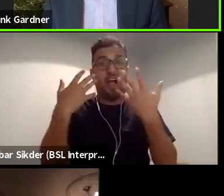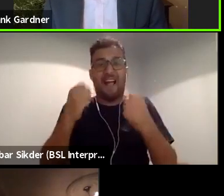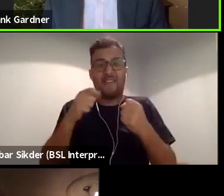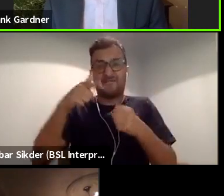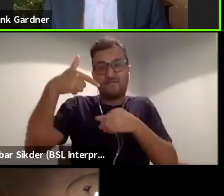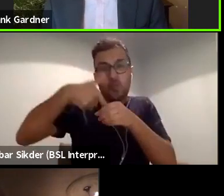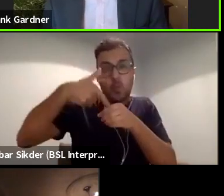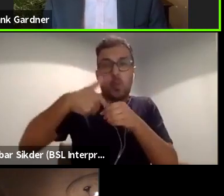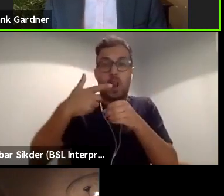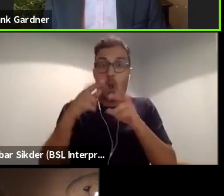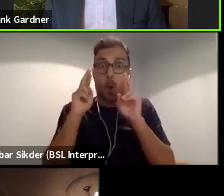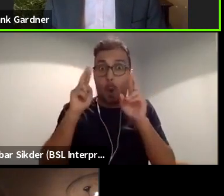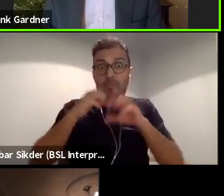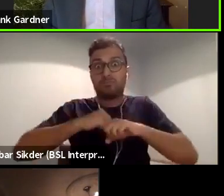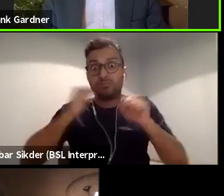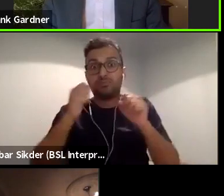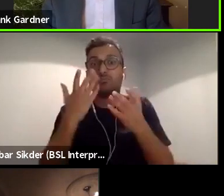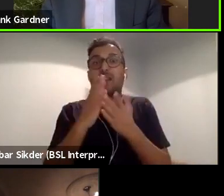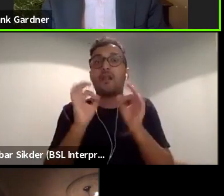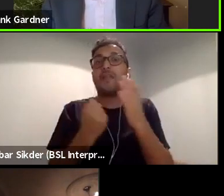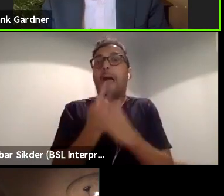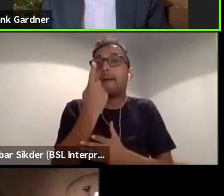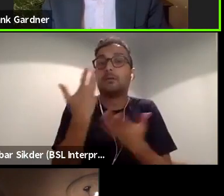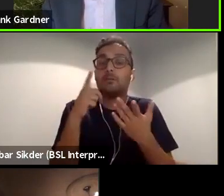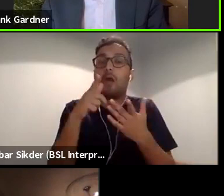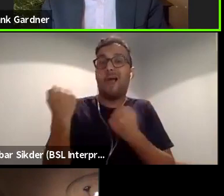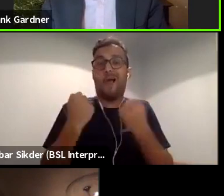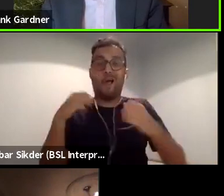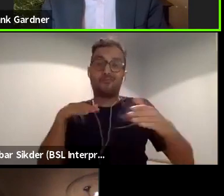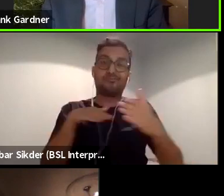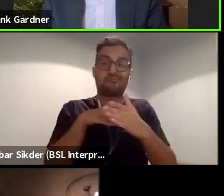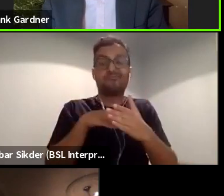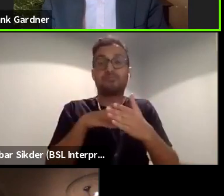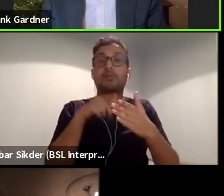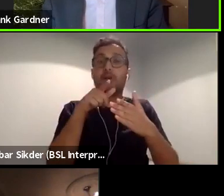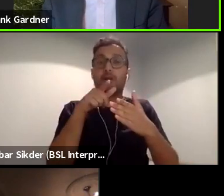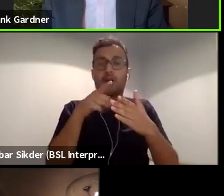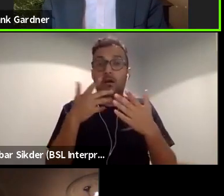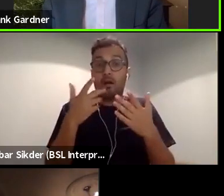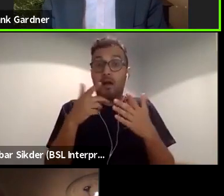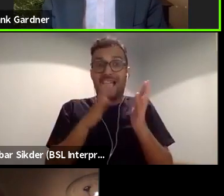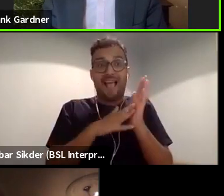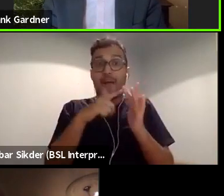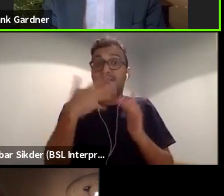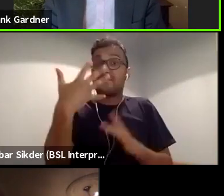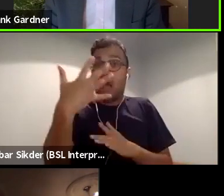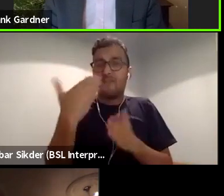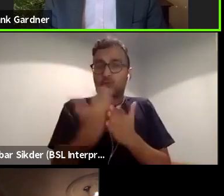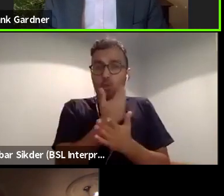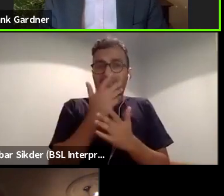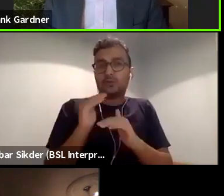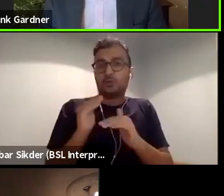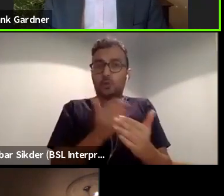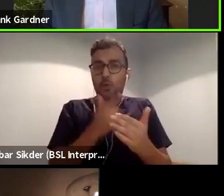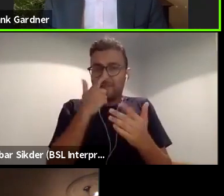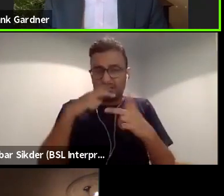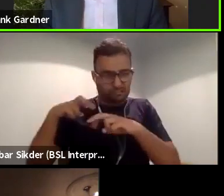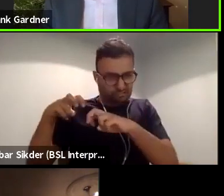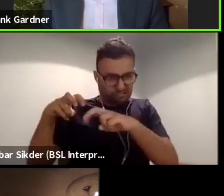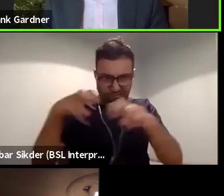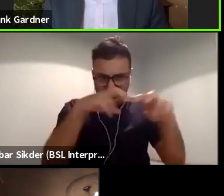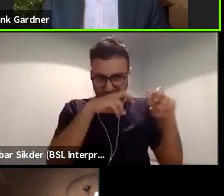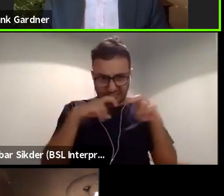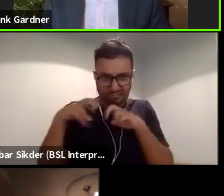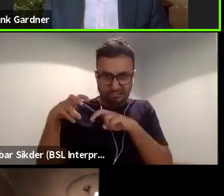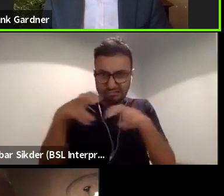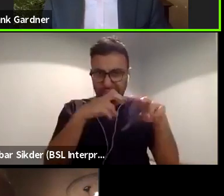airport. And for quite some time, MI5, the security service, were dismissing, I think Sky